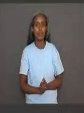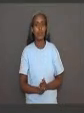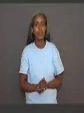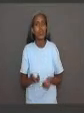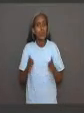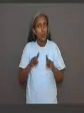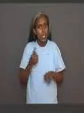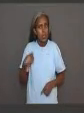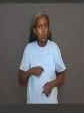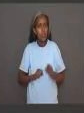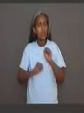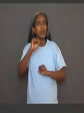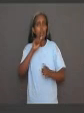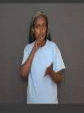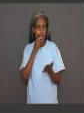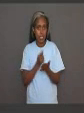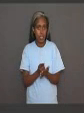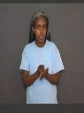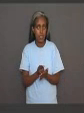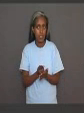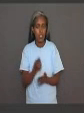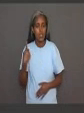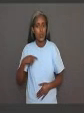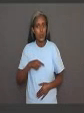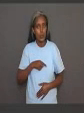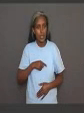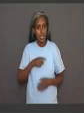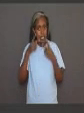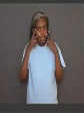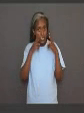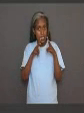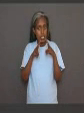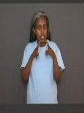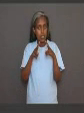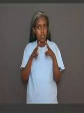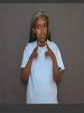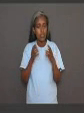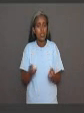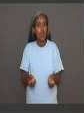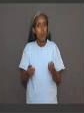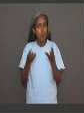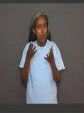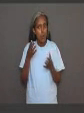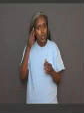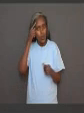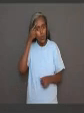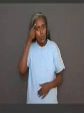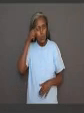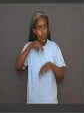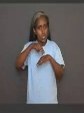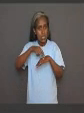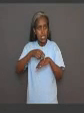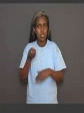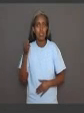When we can compare data, we can see whether it is more consistent